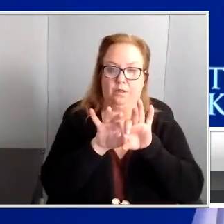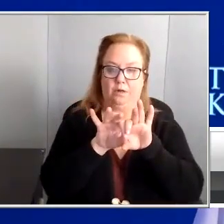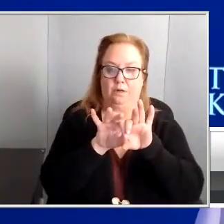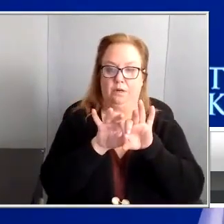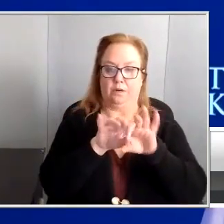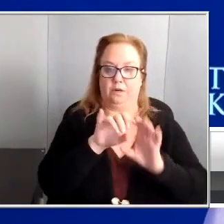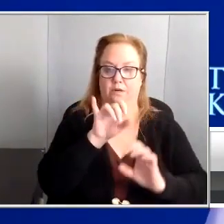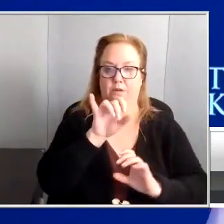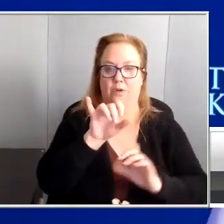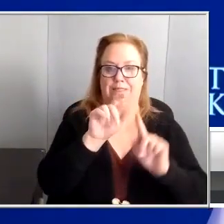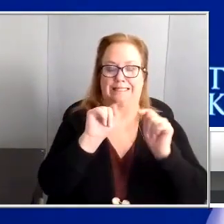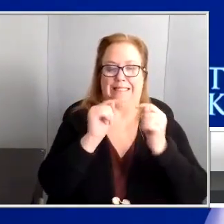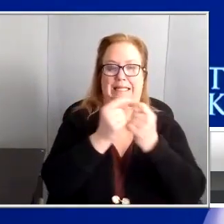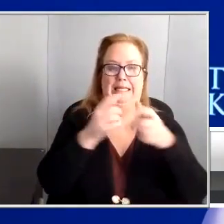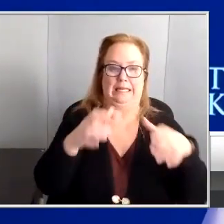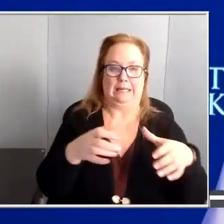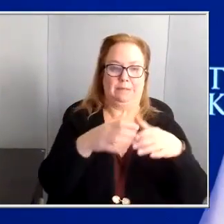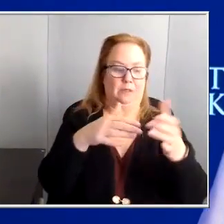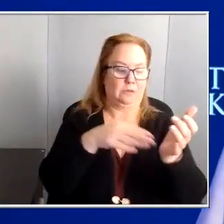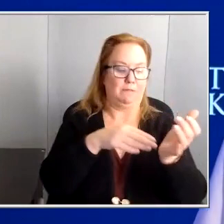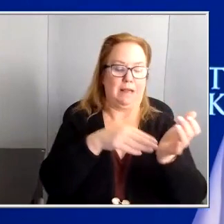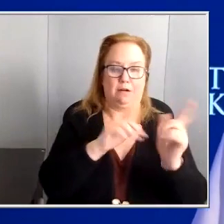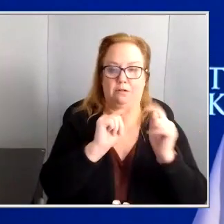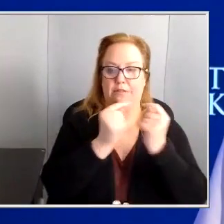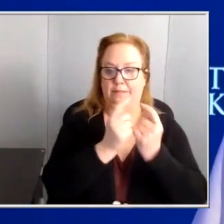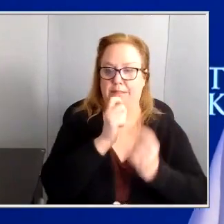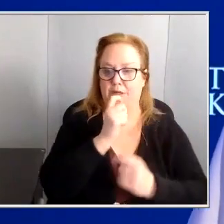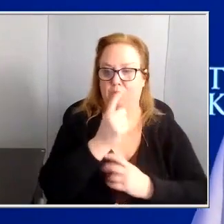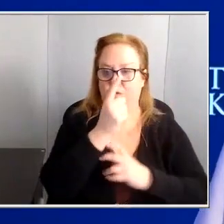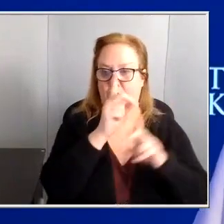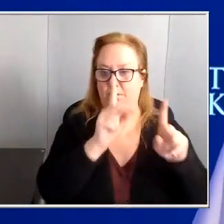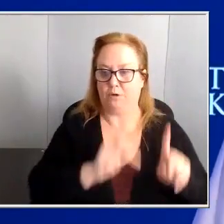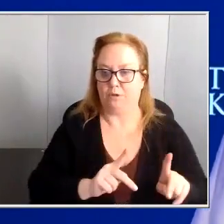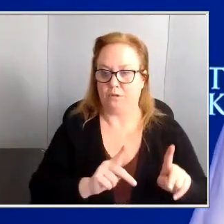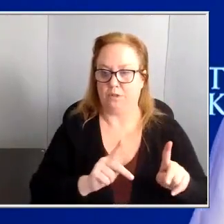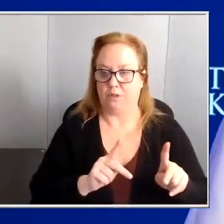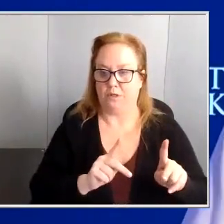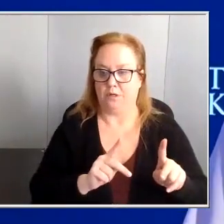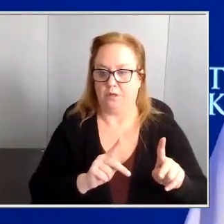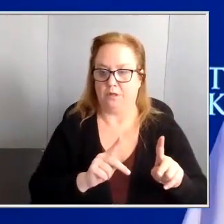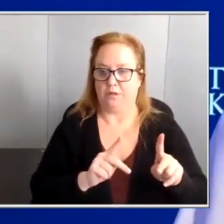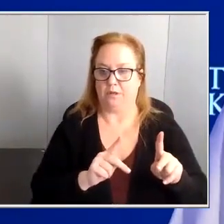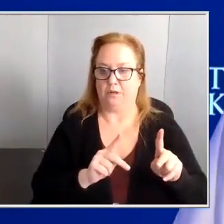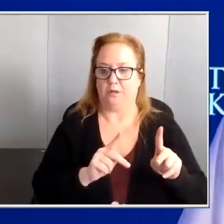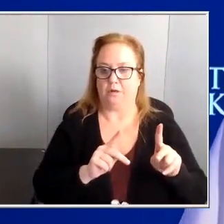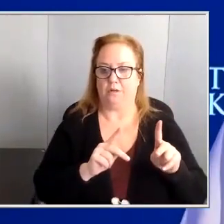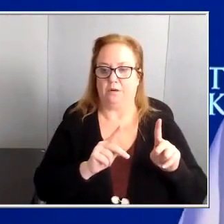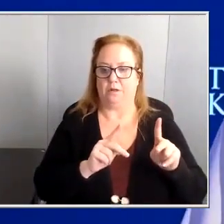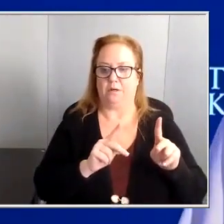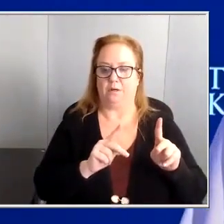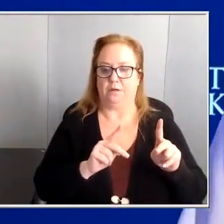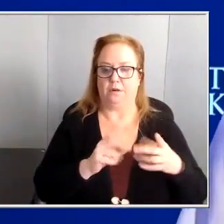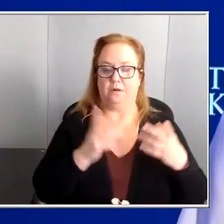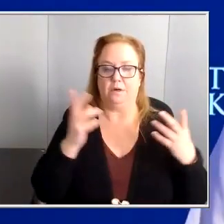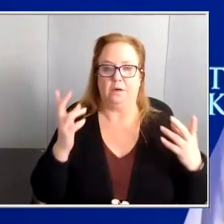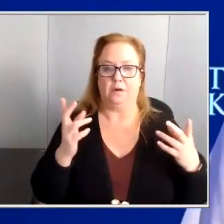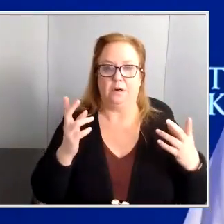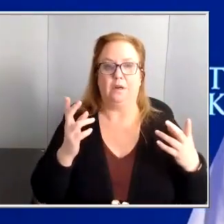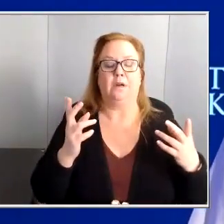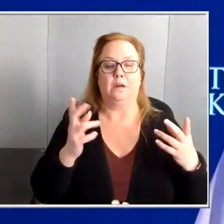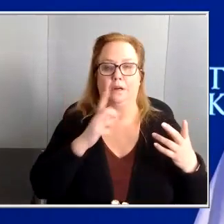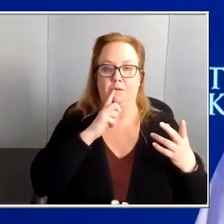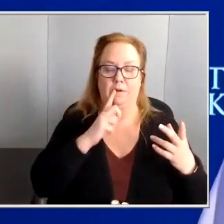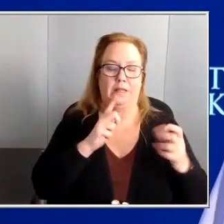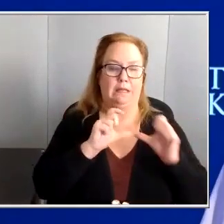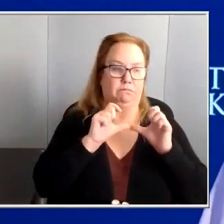comprehensive teams, those medical teams, not just one person, but those teams, so they can collaborate and really get you through